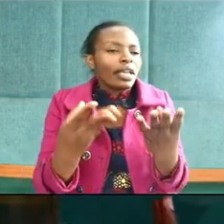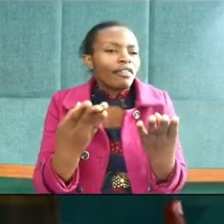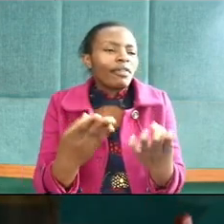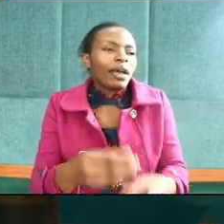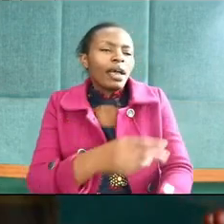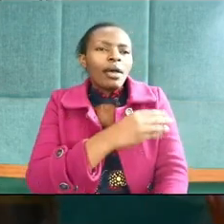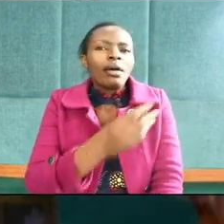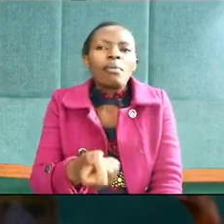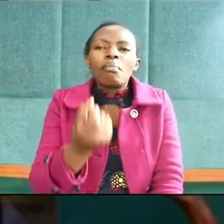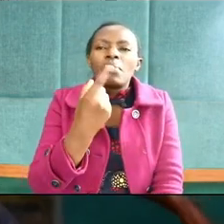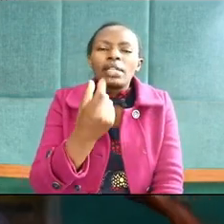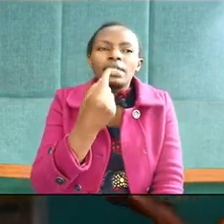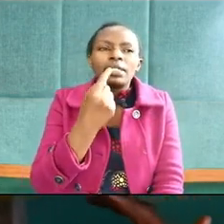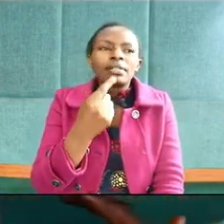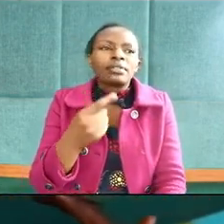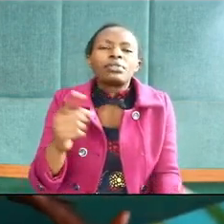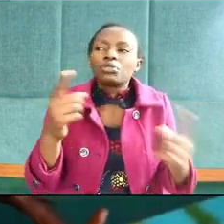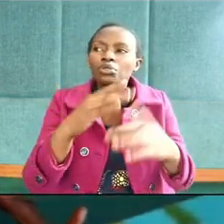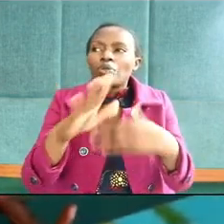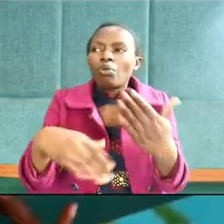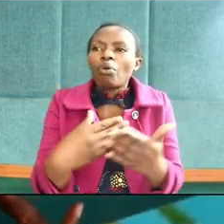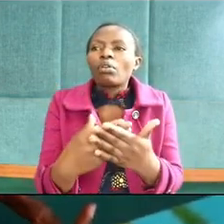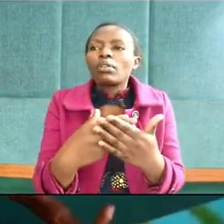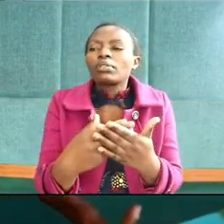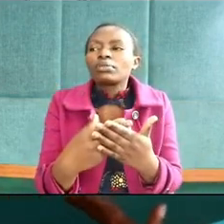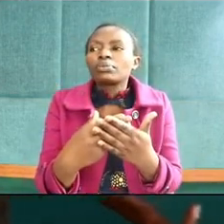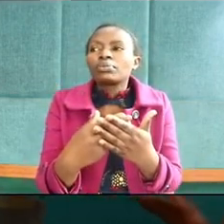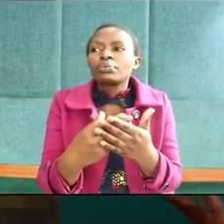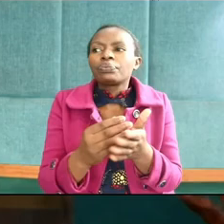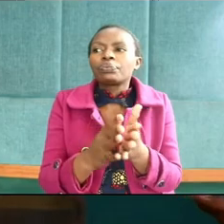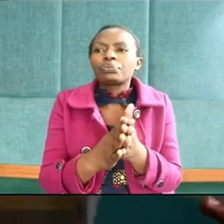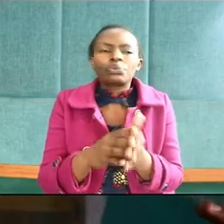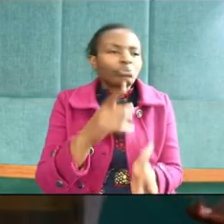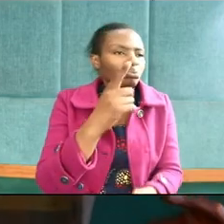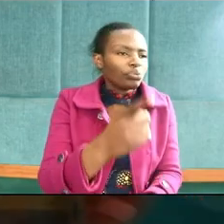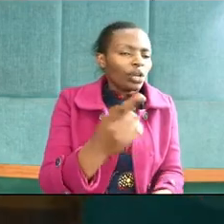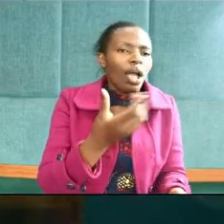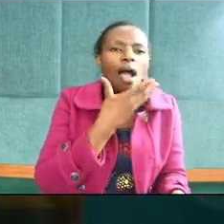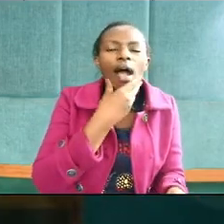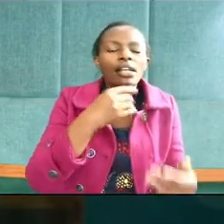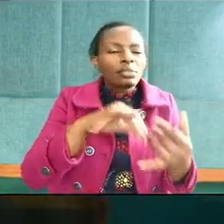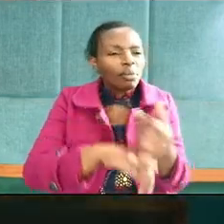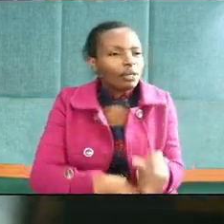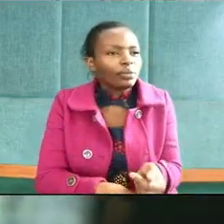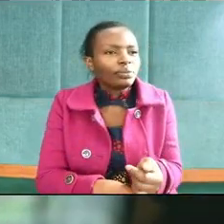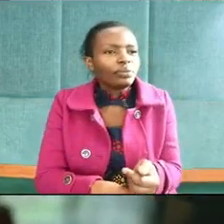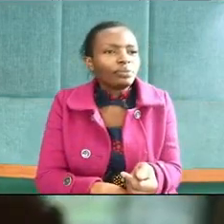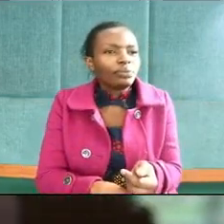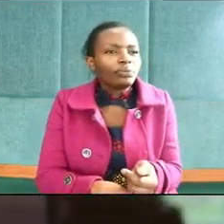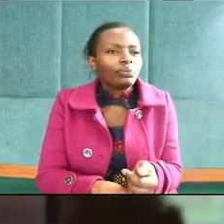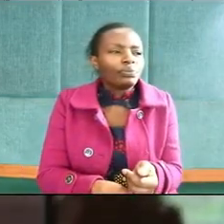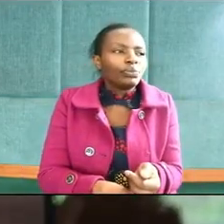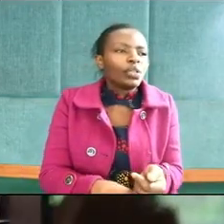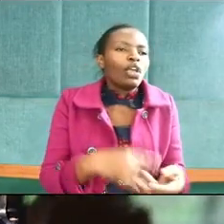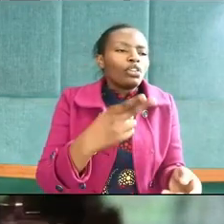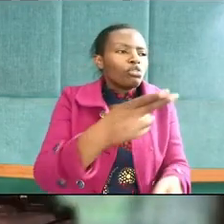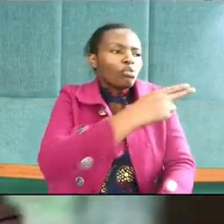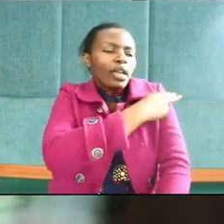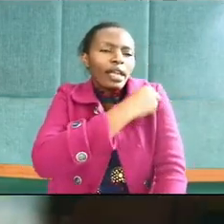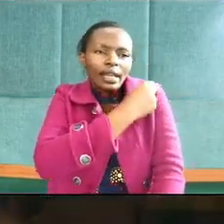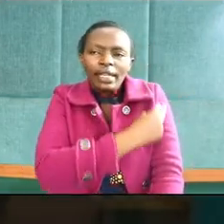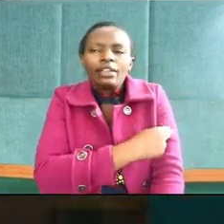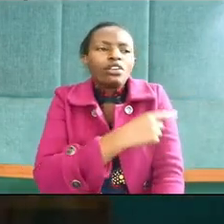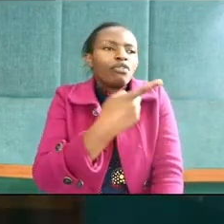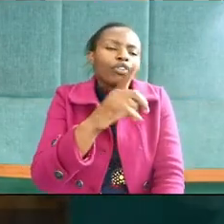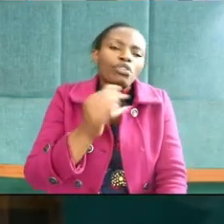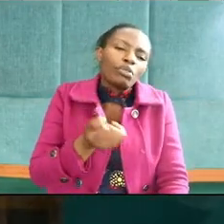medicine. Hallelujah, somebody. You as a husband, you can be a healing balm